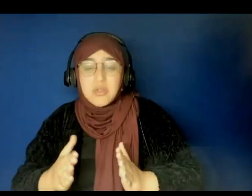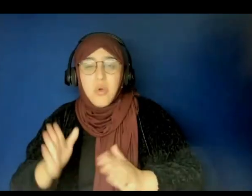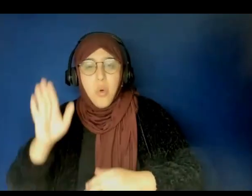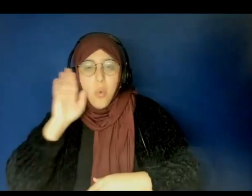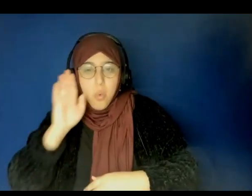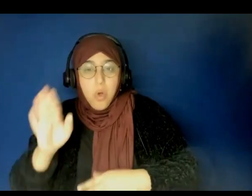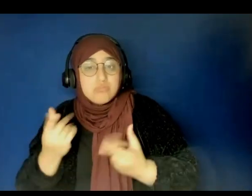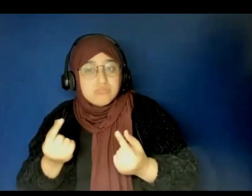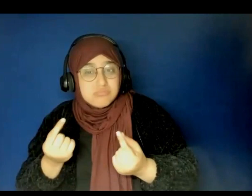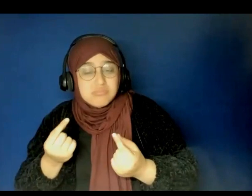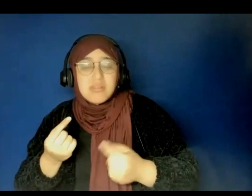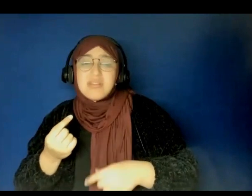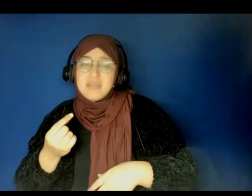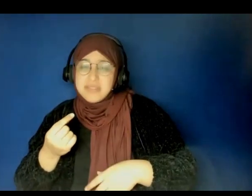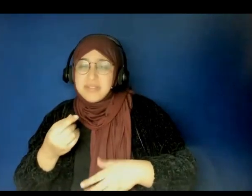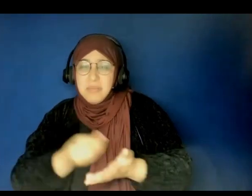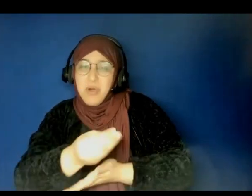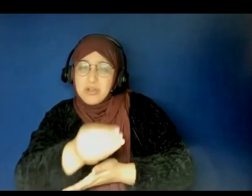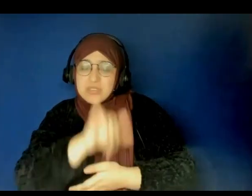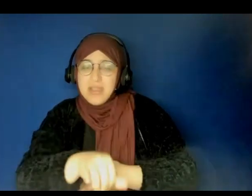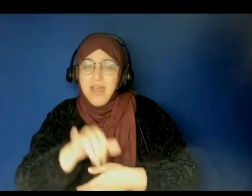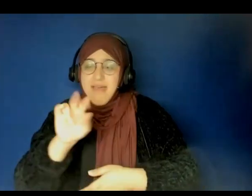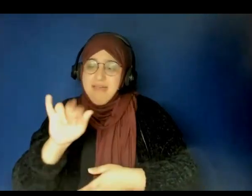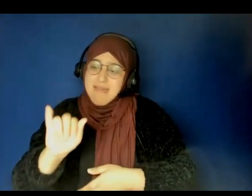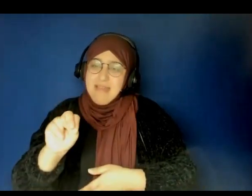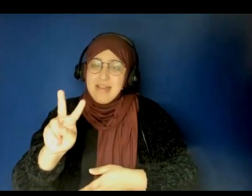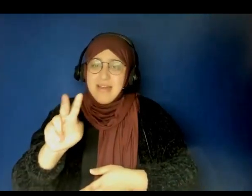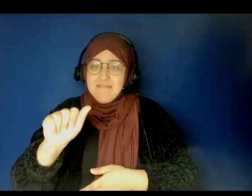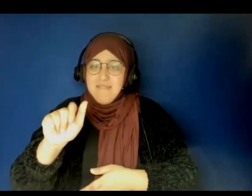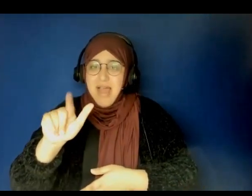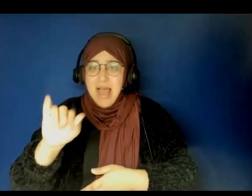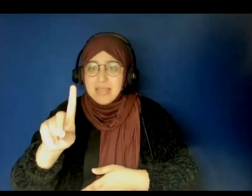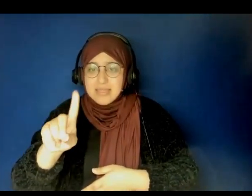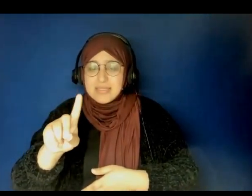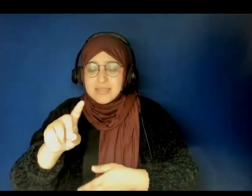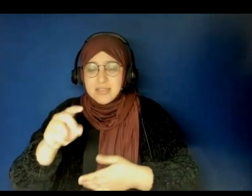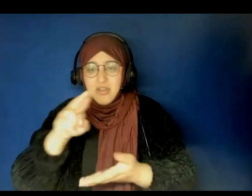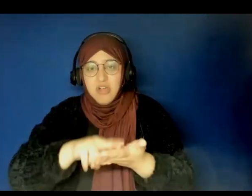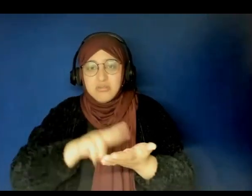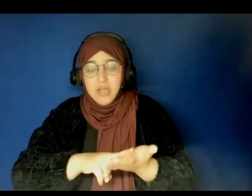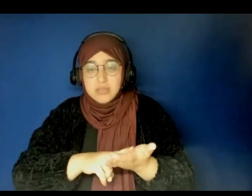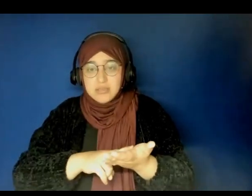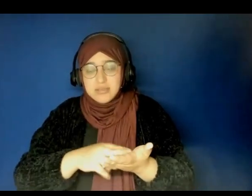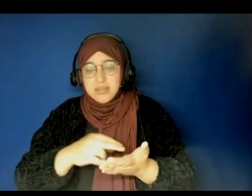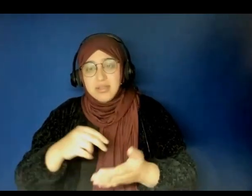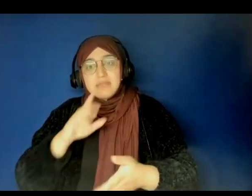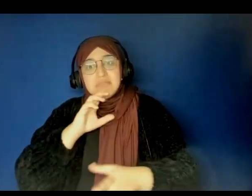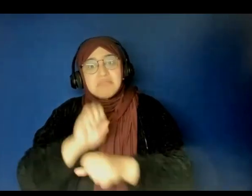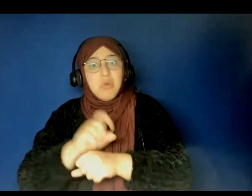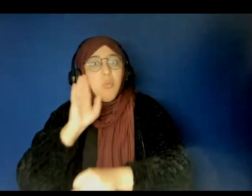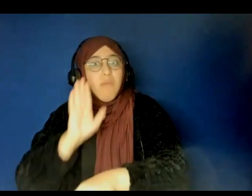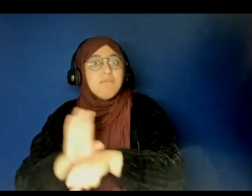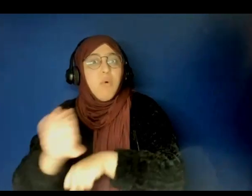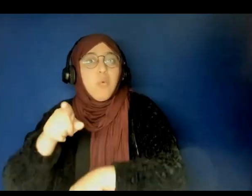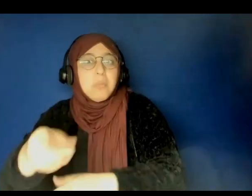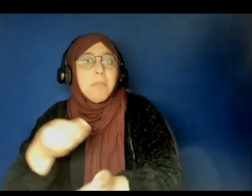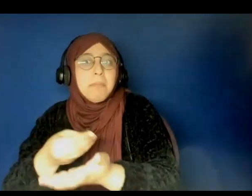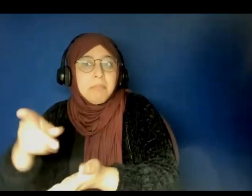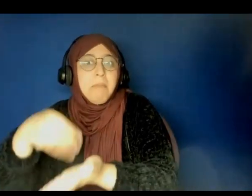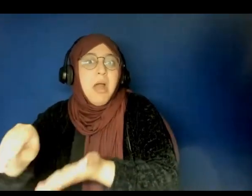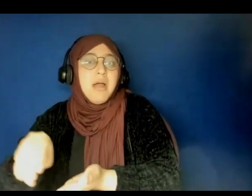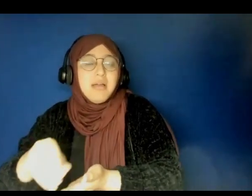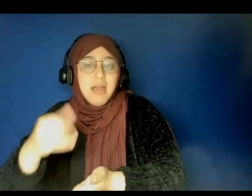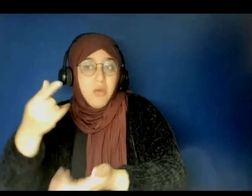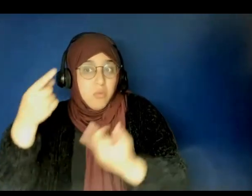invalid contracts and then ask you to agree to pay them, knowing that they're not allowed to collect from you. But if you